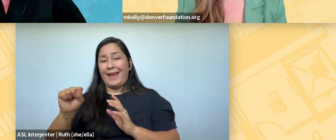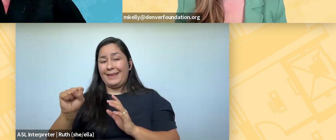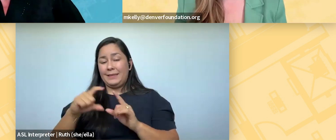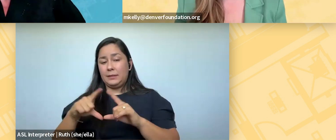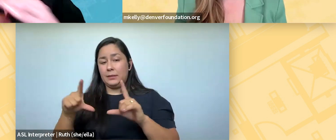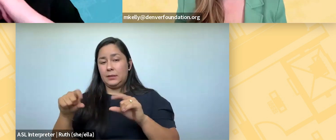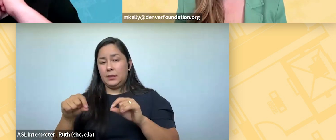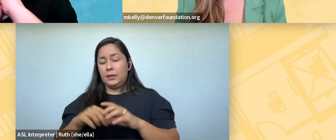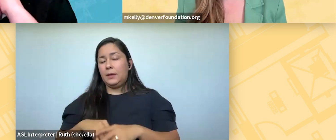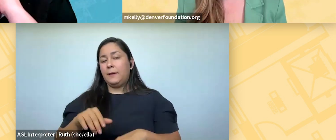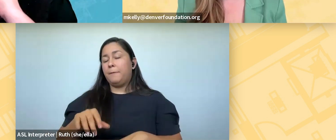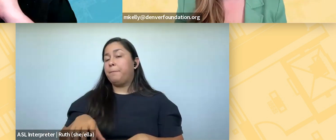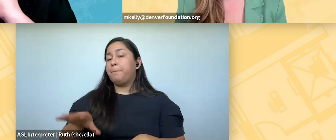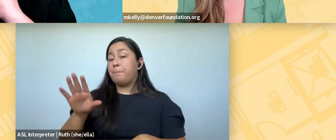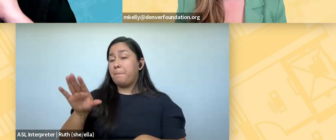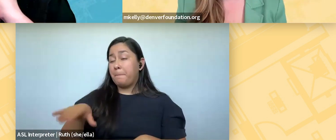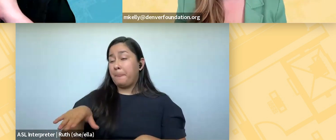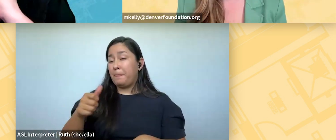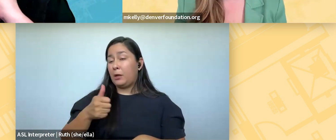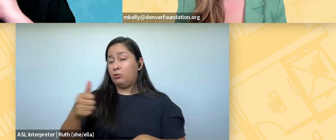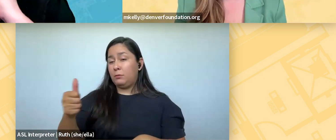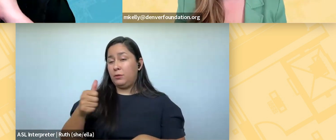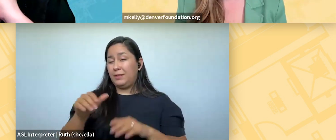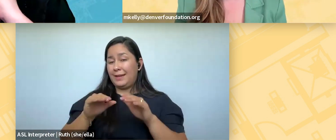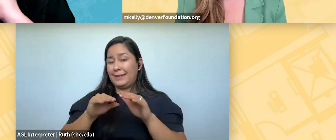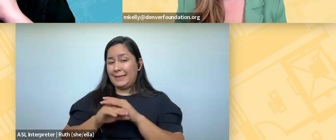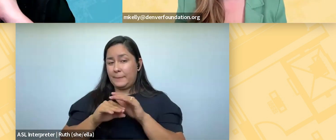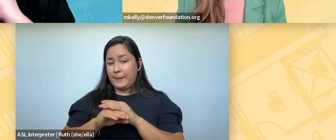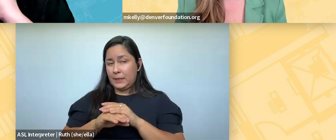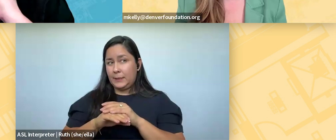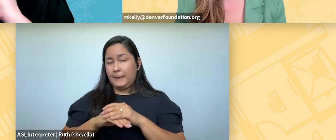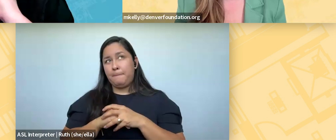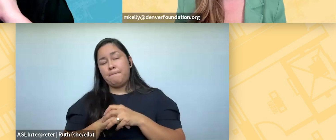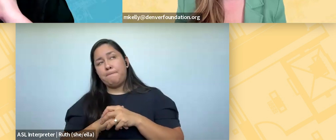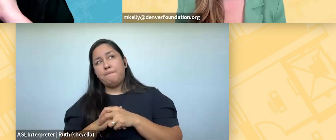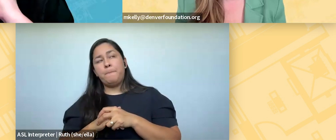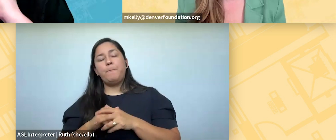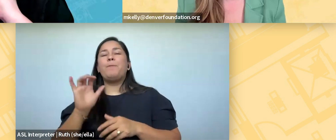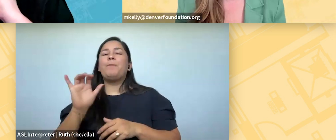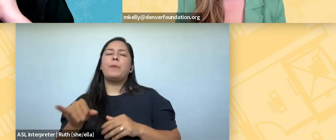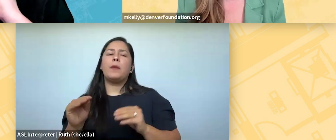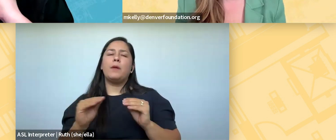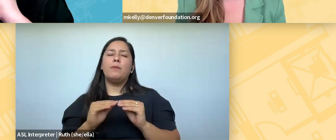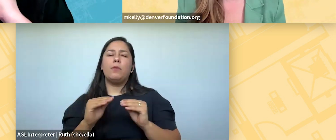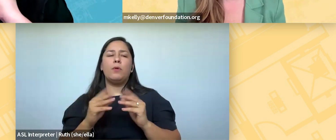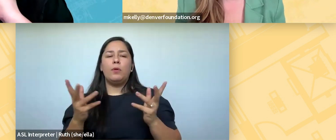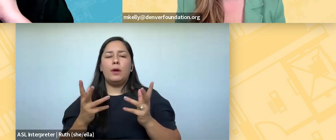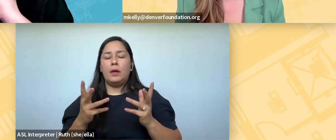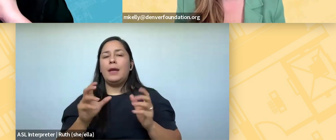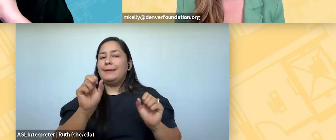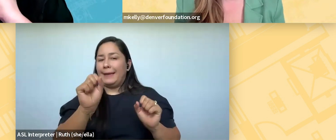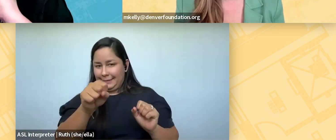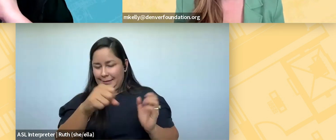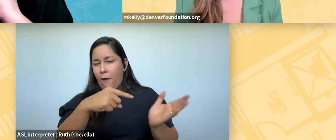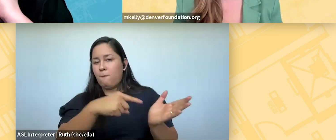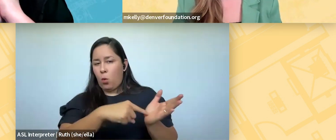So transportation accessibility, I think, has to do with both affordability, like you're